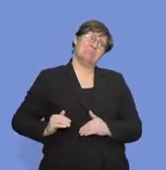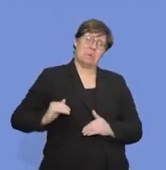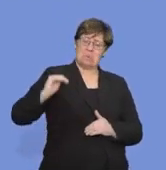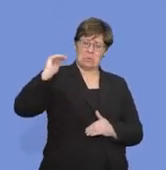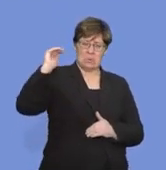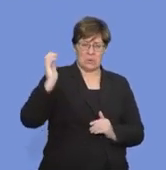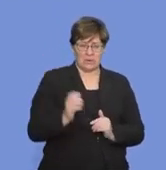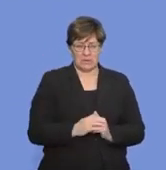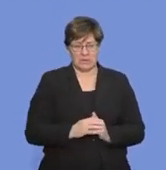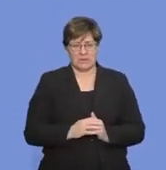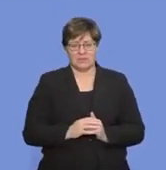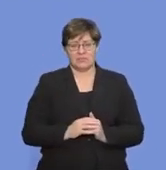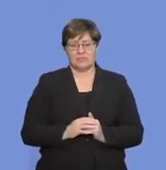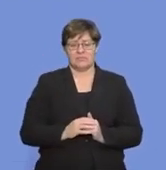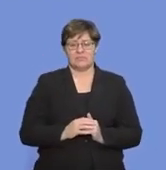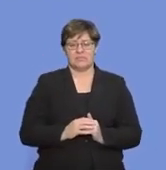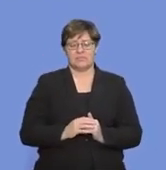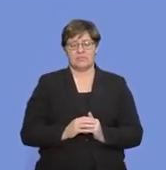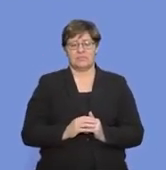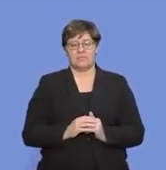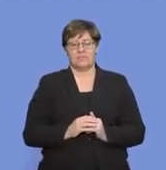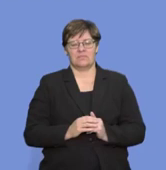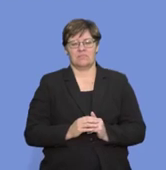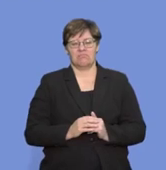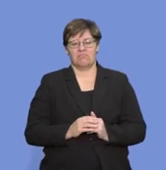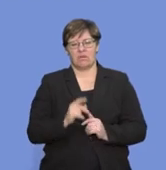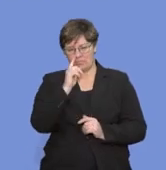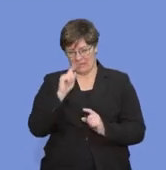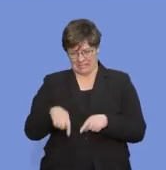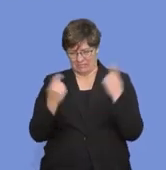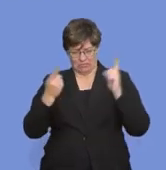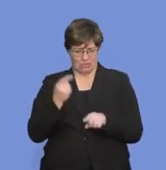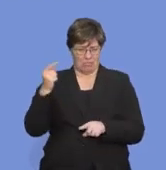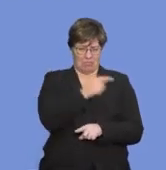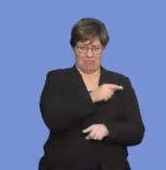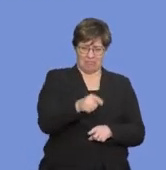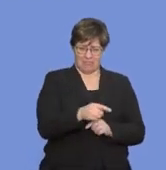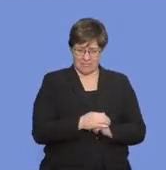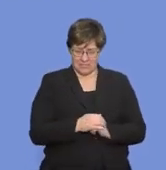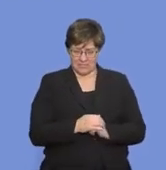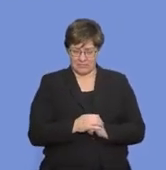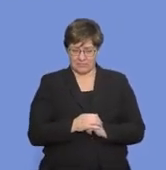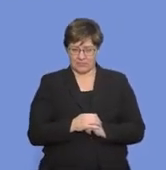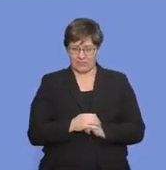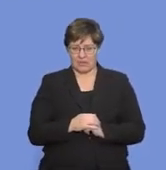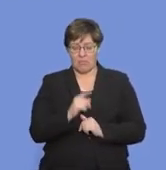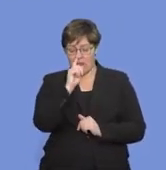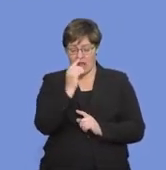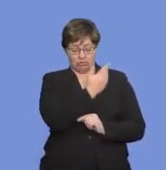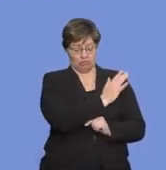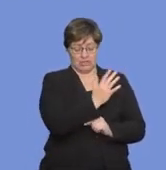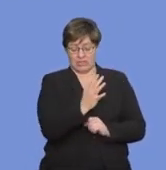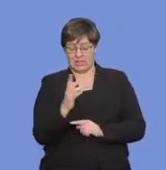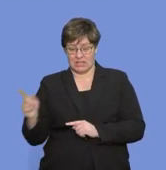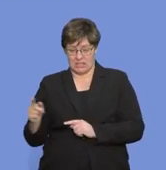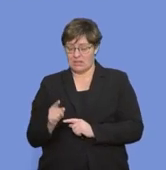big. And they you know, they look quite different. But however, if we have a look